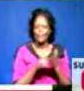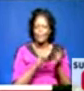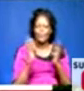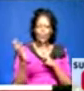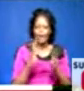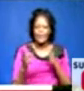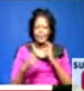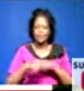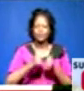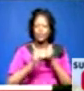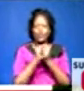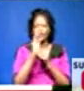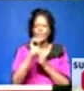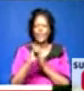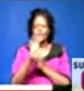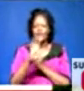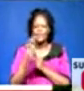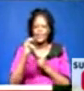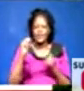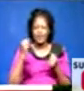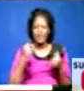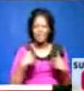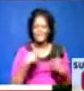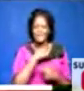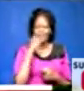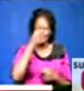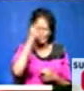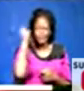4.5 million Kenyans facing severe drought as a result